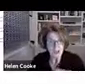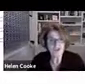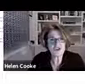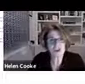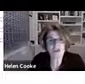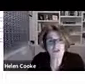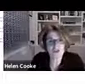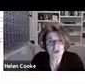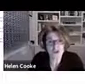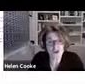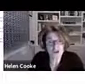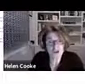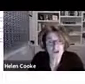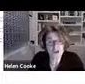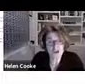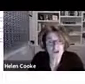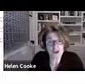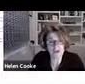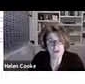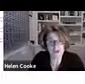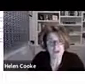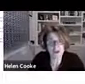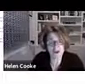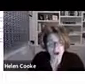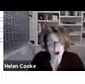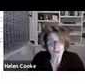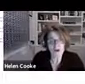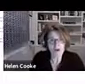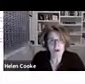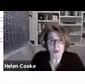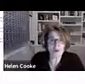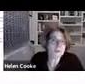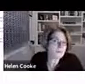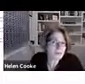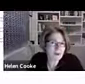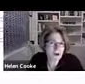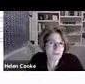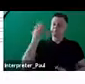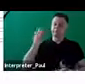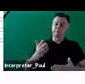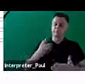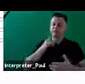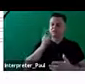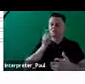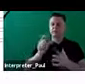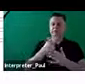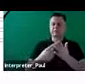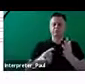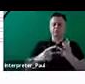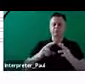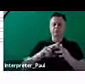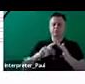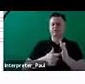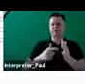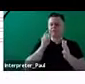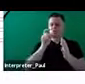And just to say that during this presentation, I'm going to use the word disability officer as a generic term, but